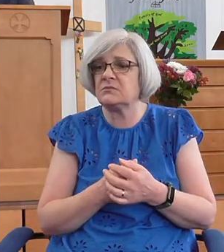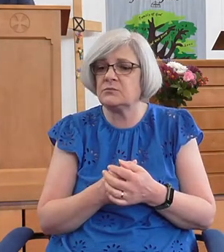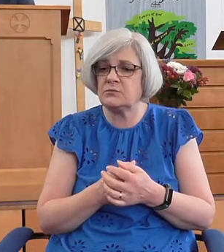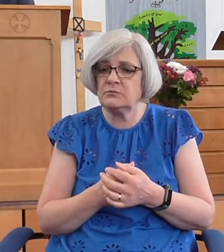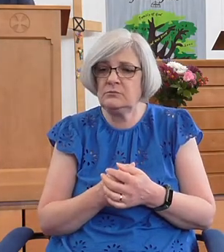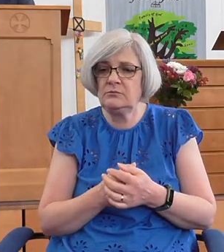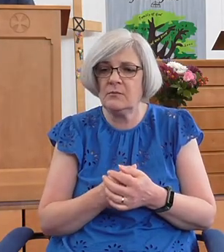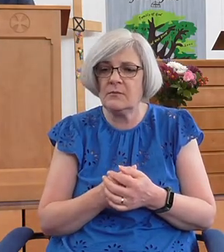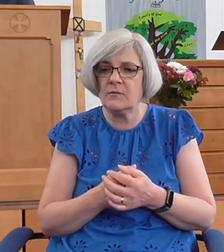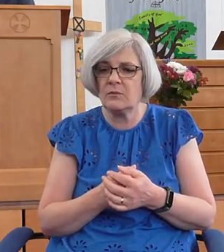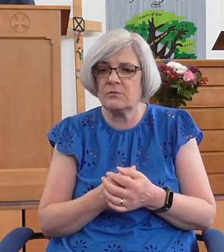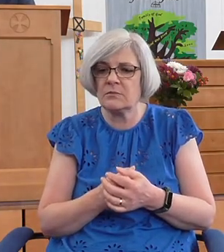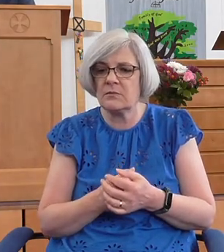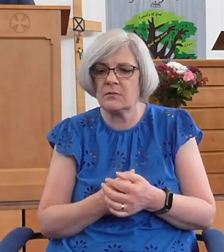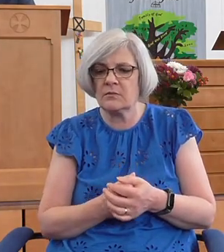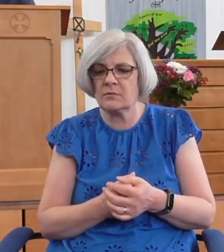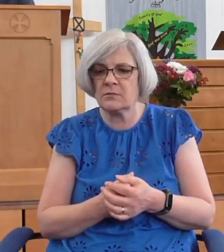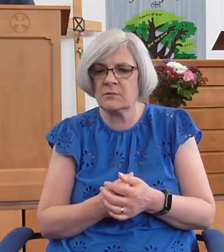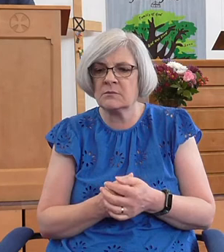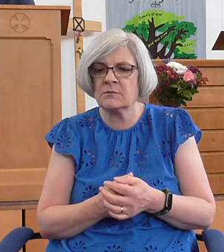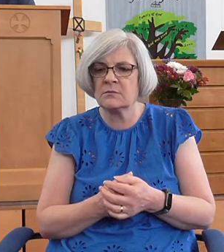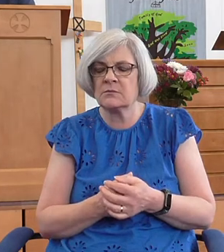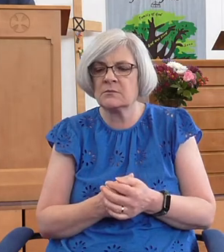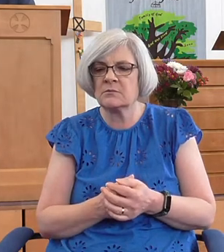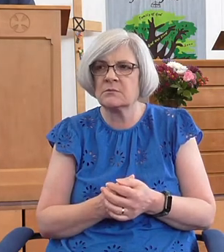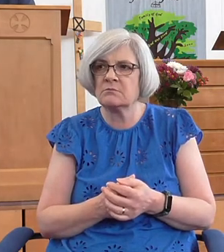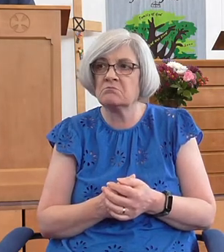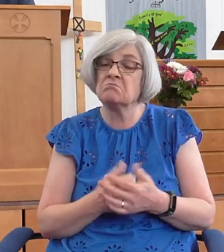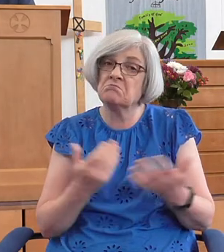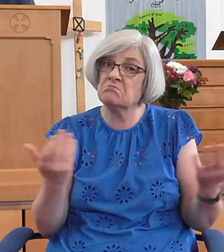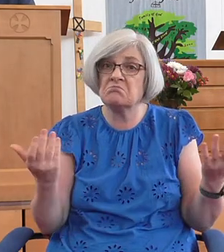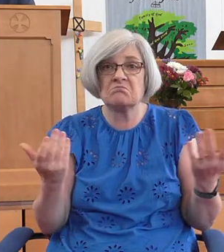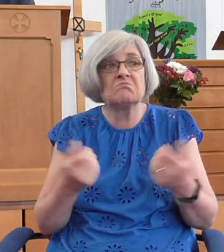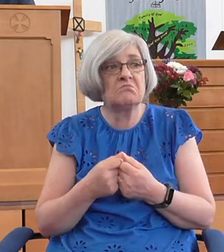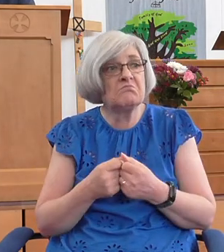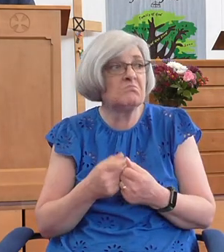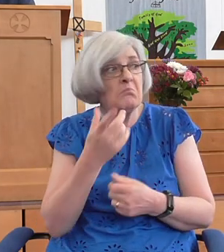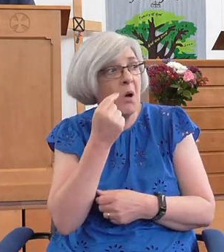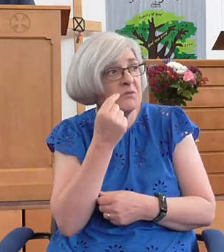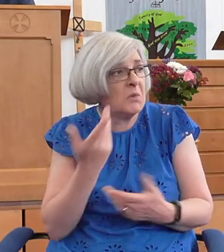on which way you want to put it. Anything else?